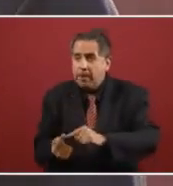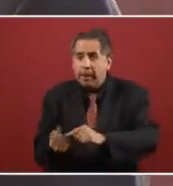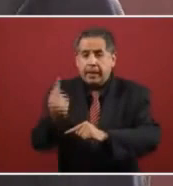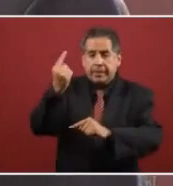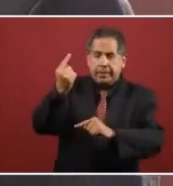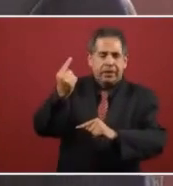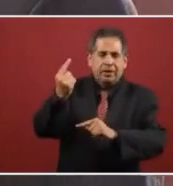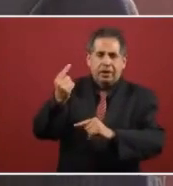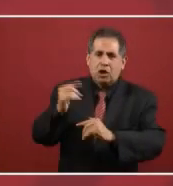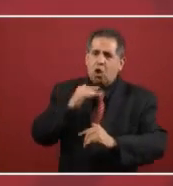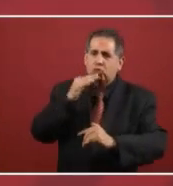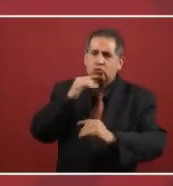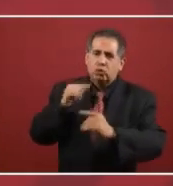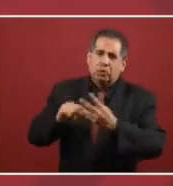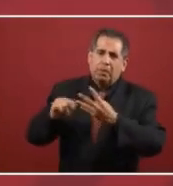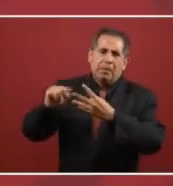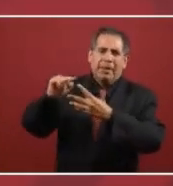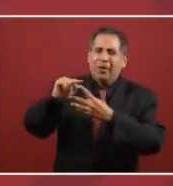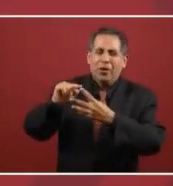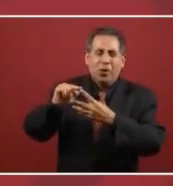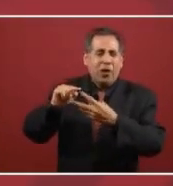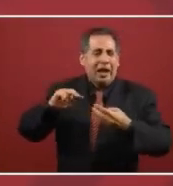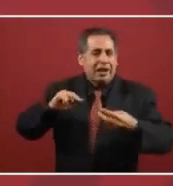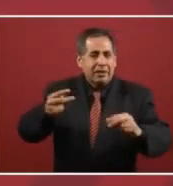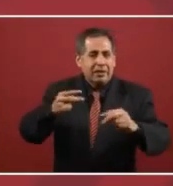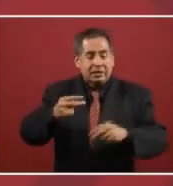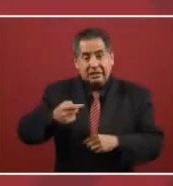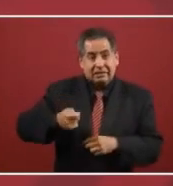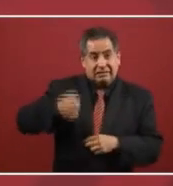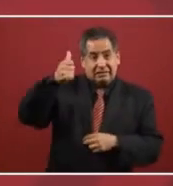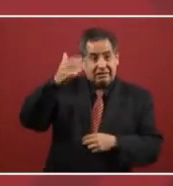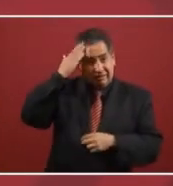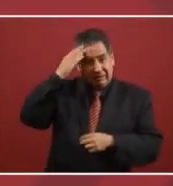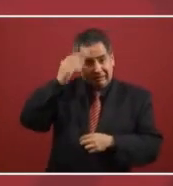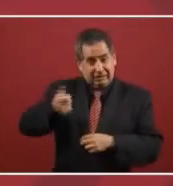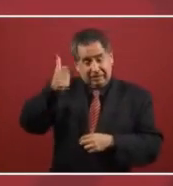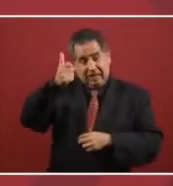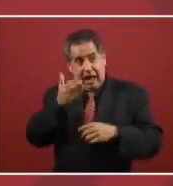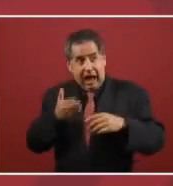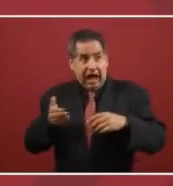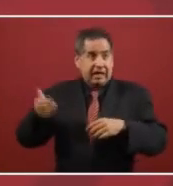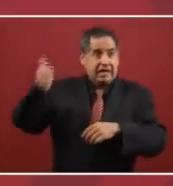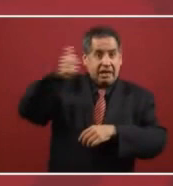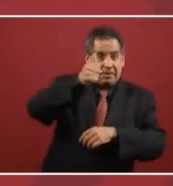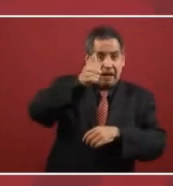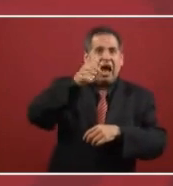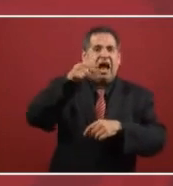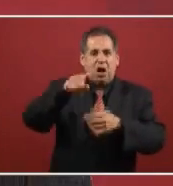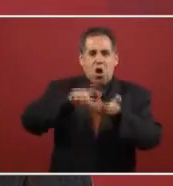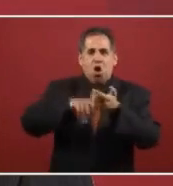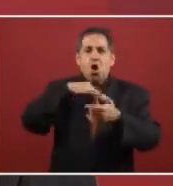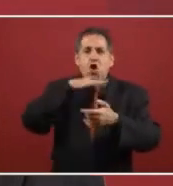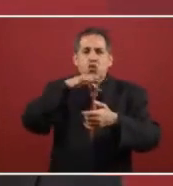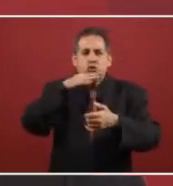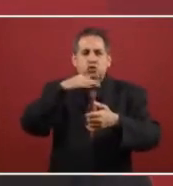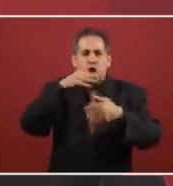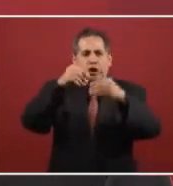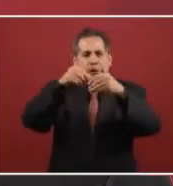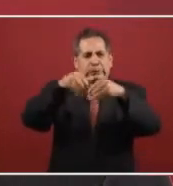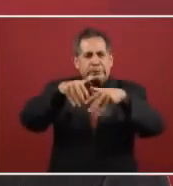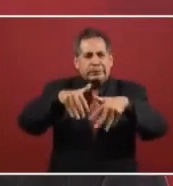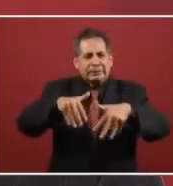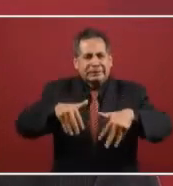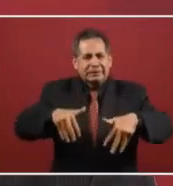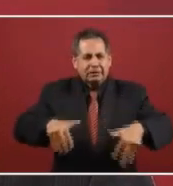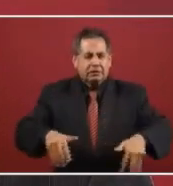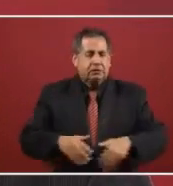to the top, it comes from the top to the bottom. And this is very true, that they came to